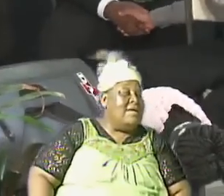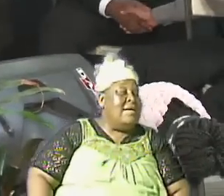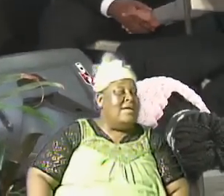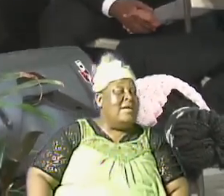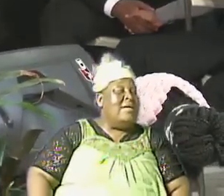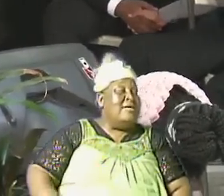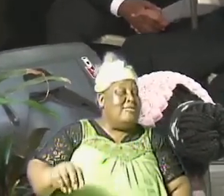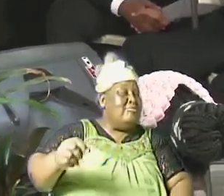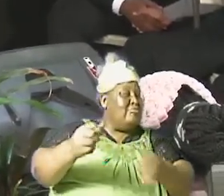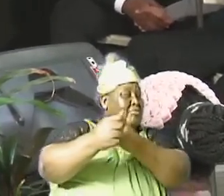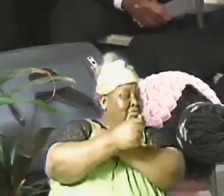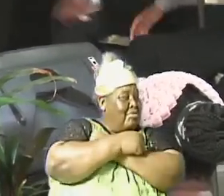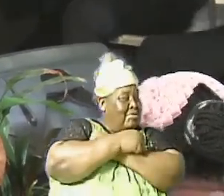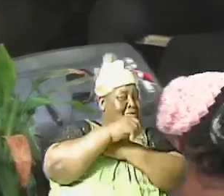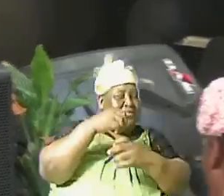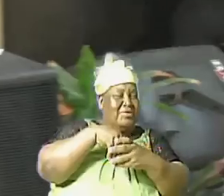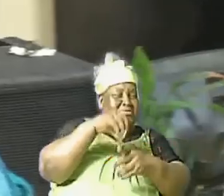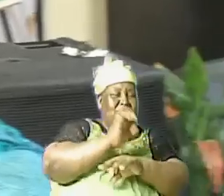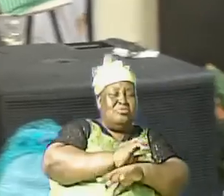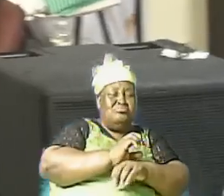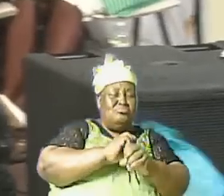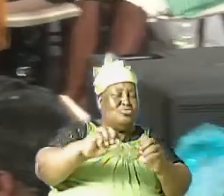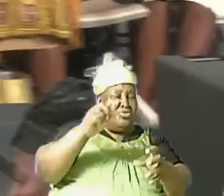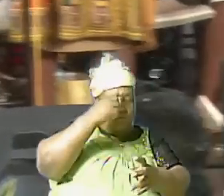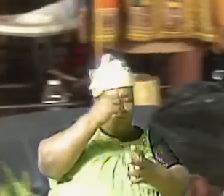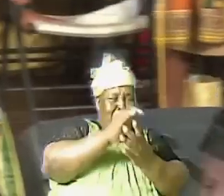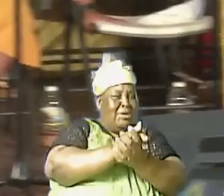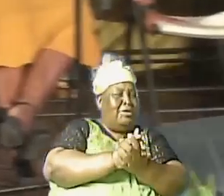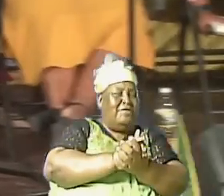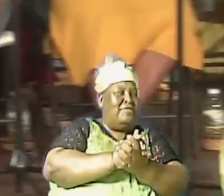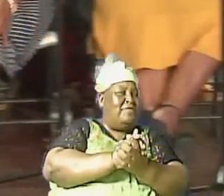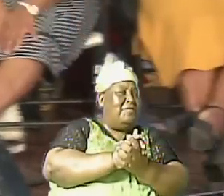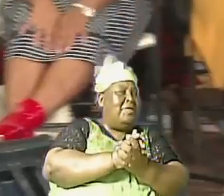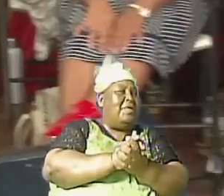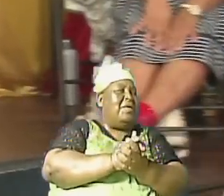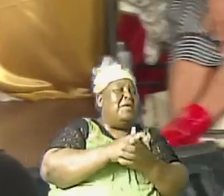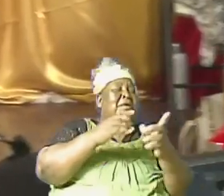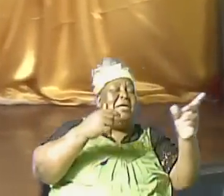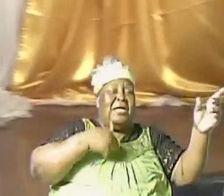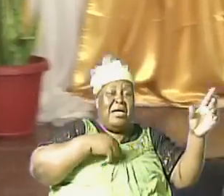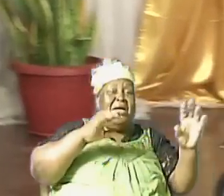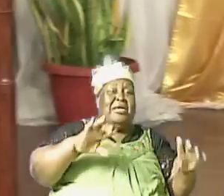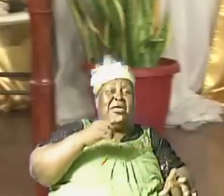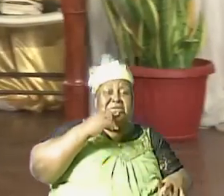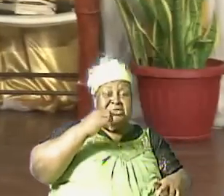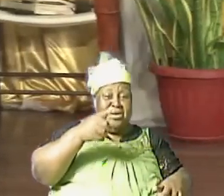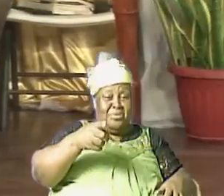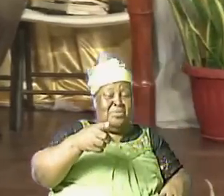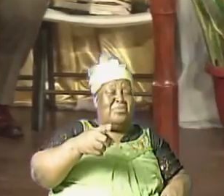And they said, no love, not in church, and I don't believe it. Because I can tell you,